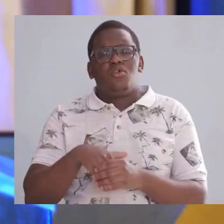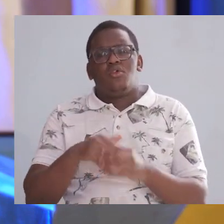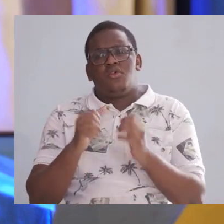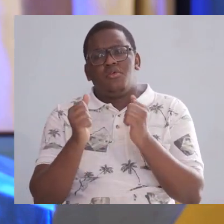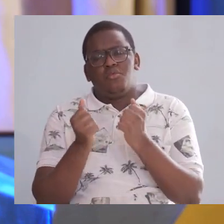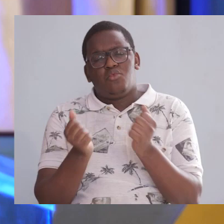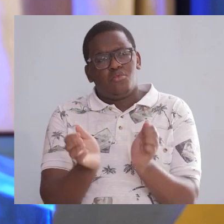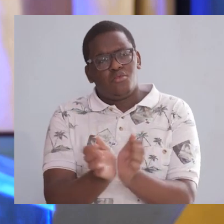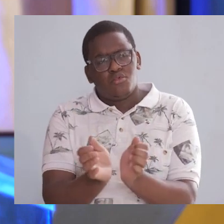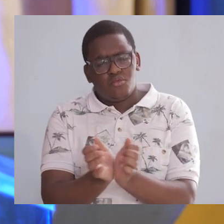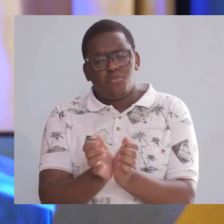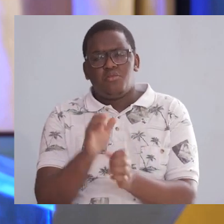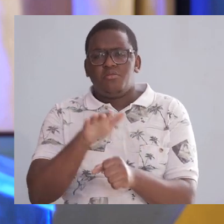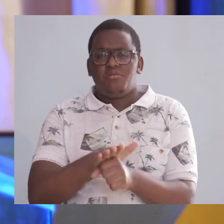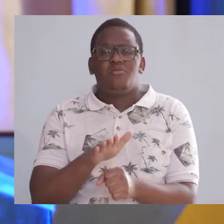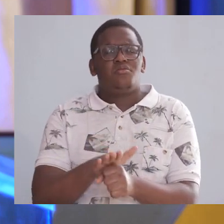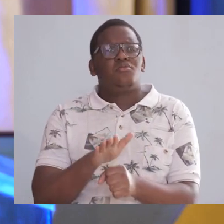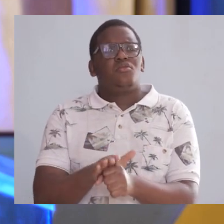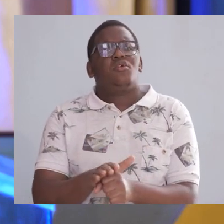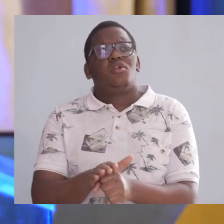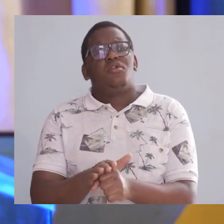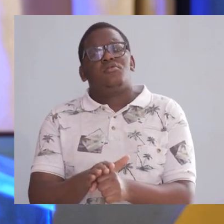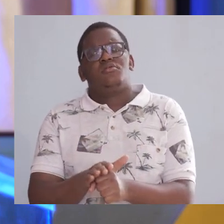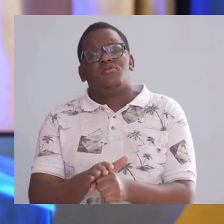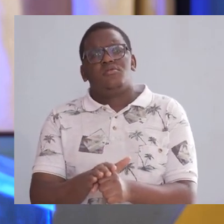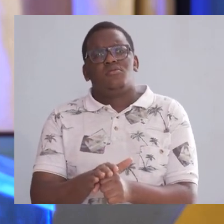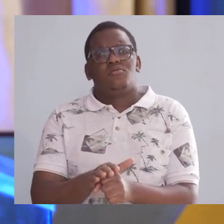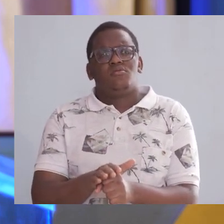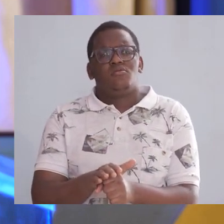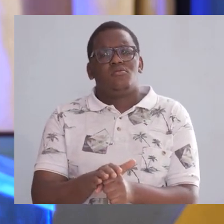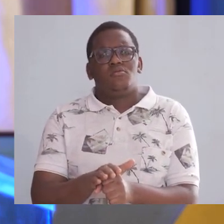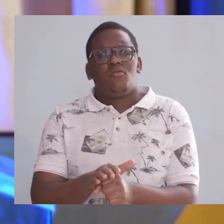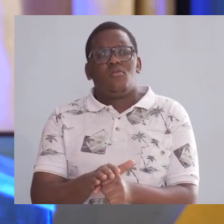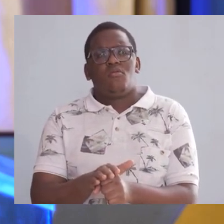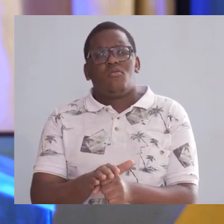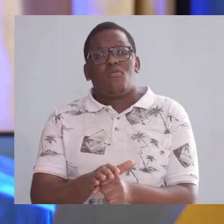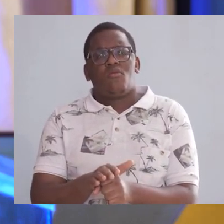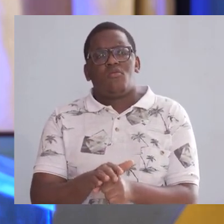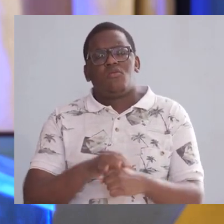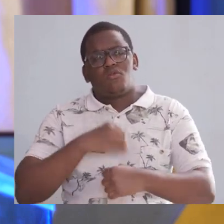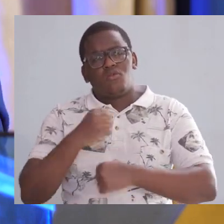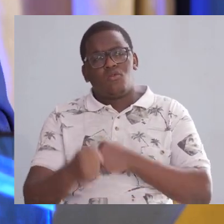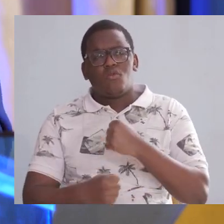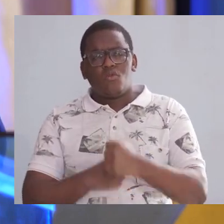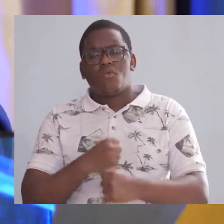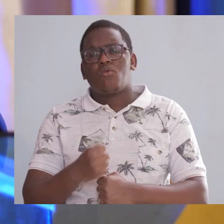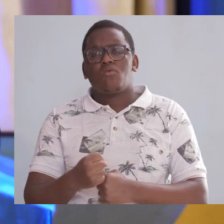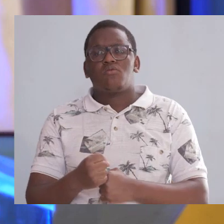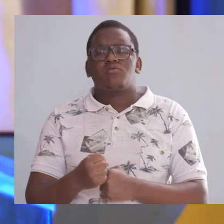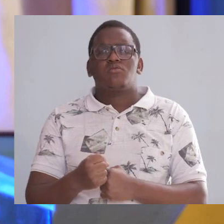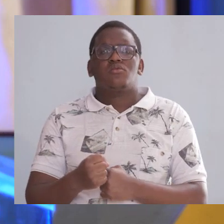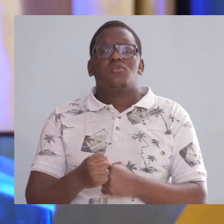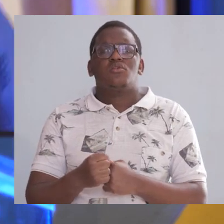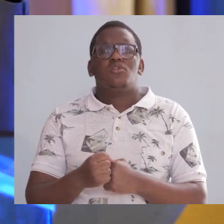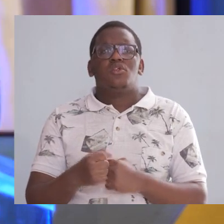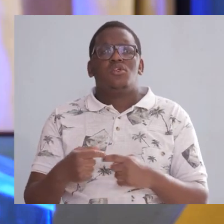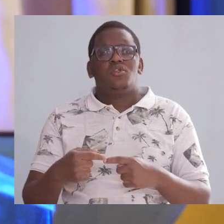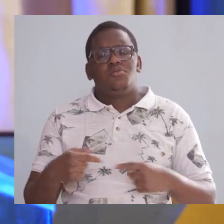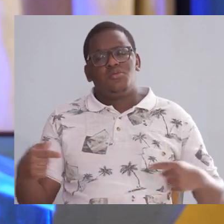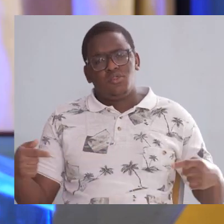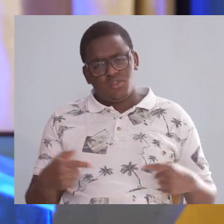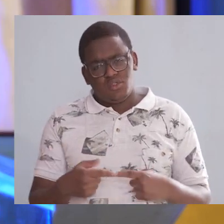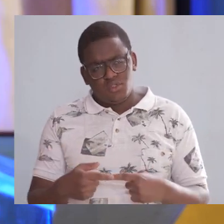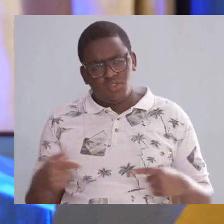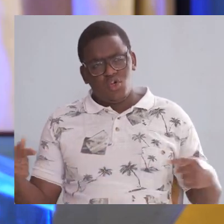rest of your life? And an accusation from the enemy because of the stolen thing still in your possession. If you want